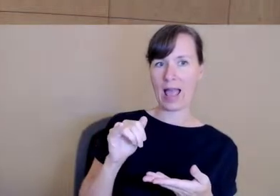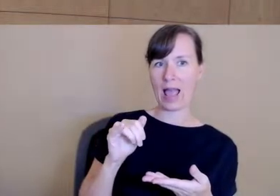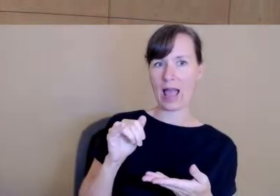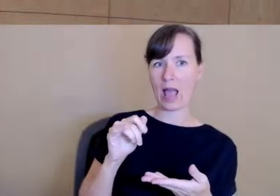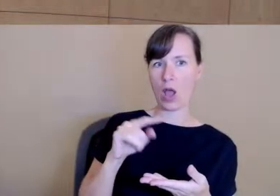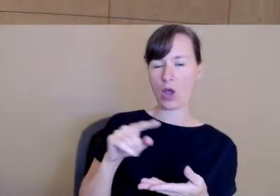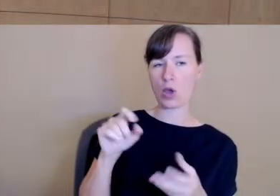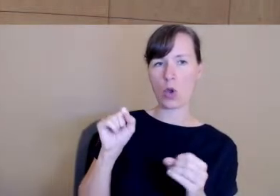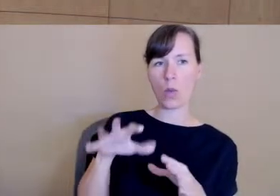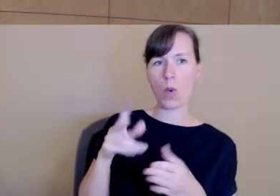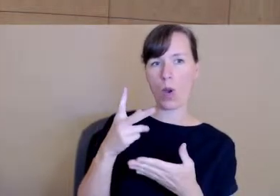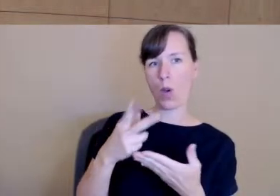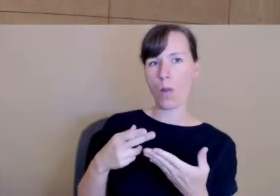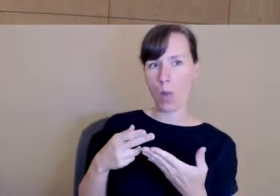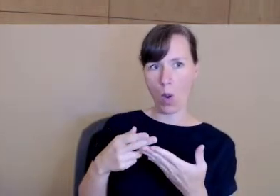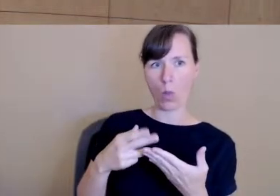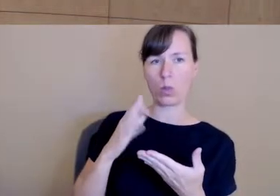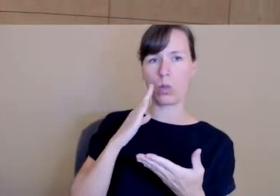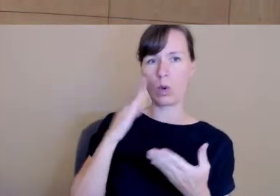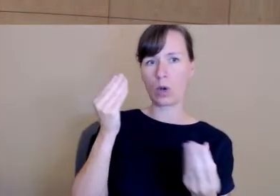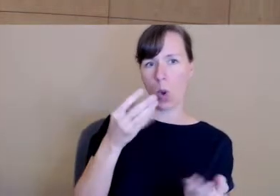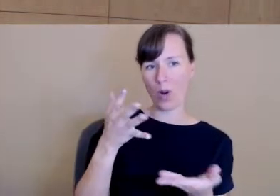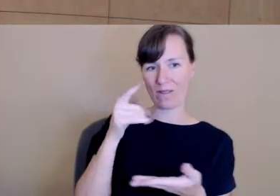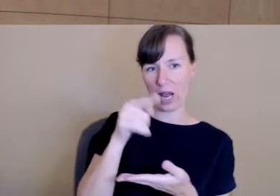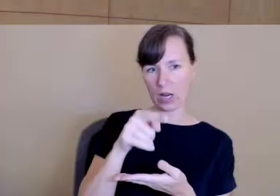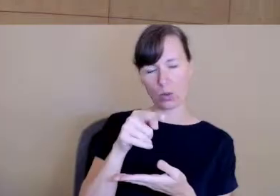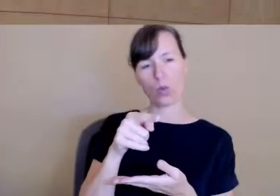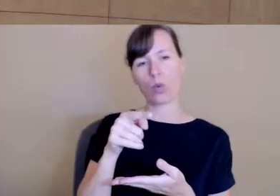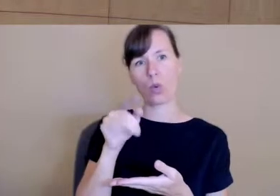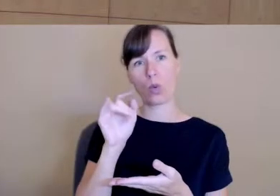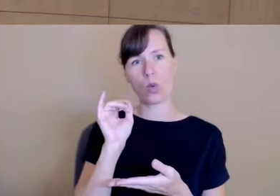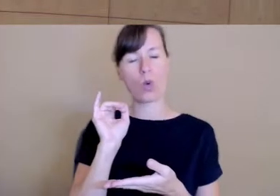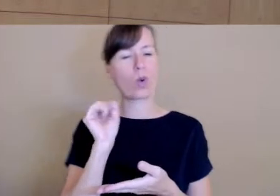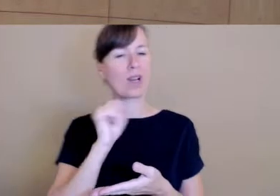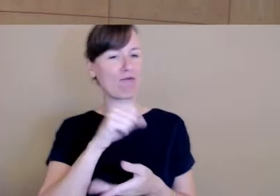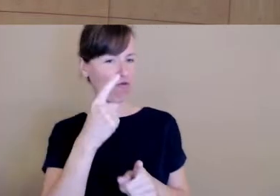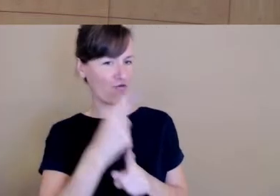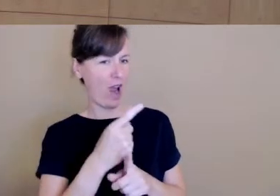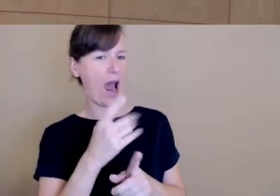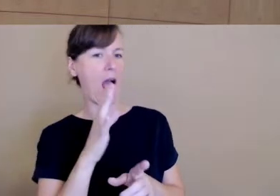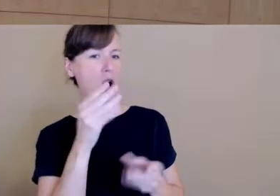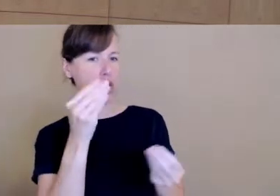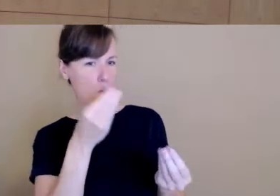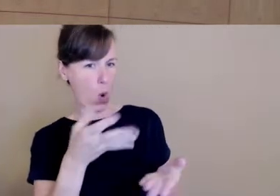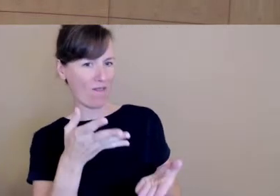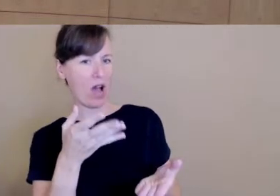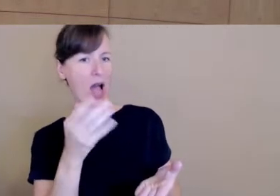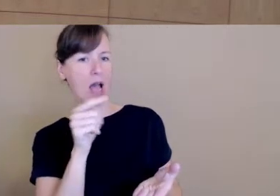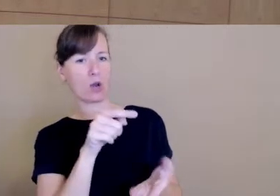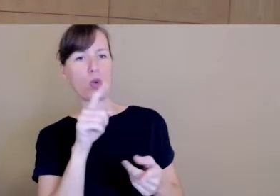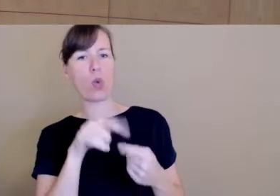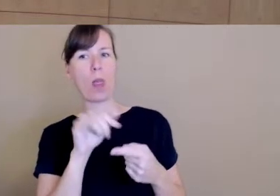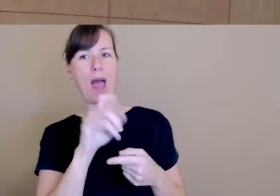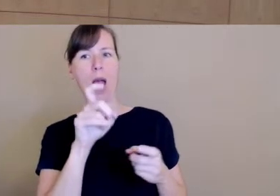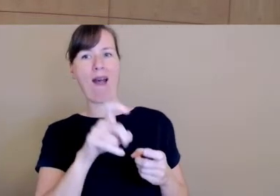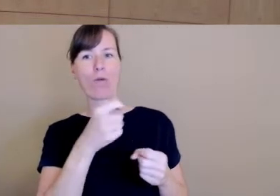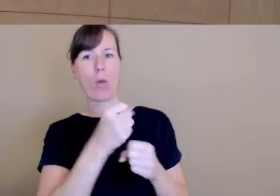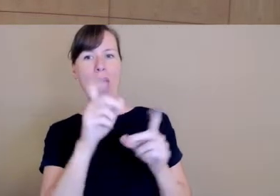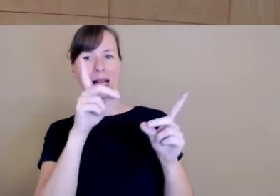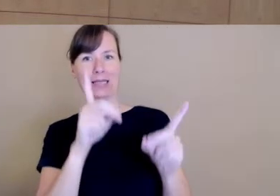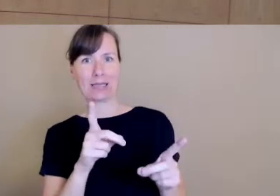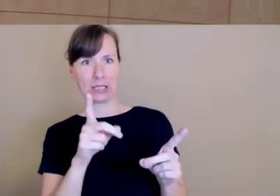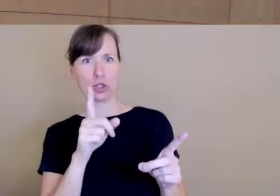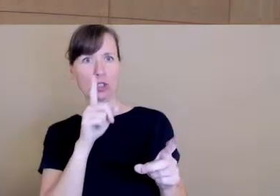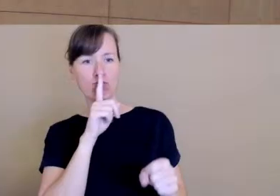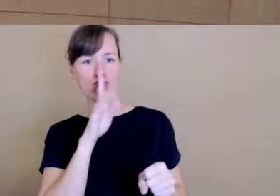you that you have. that's Right, legal. that you would be notified that you have to make a decision affirmatively in writing to the